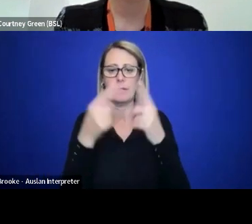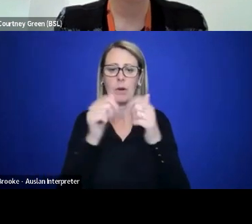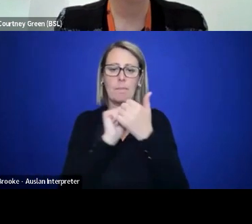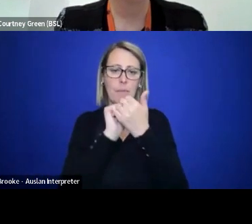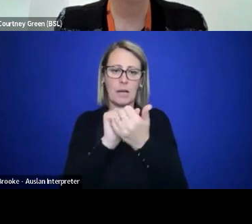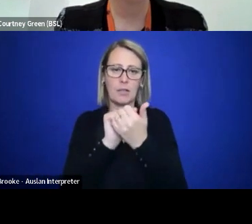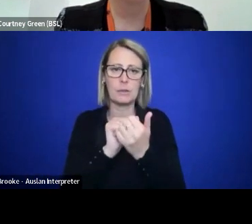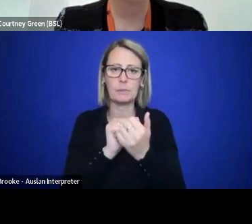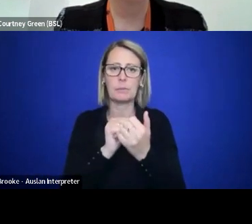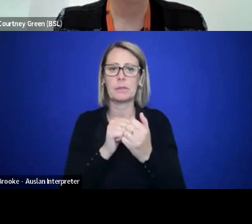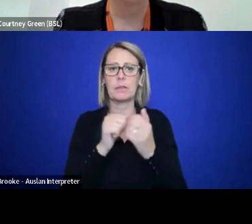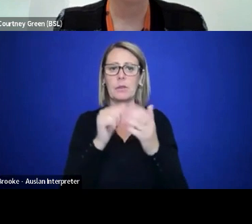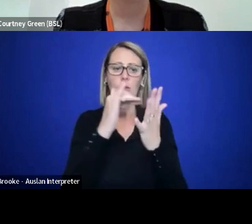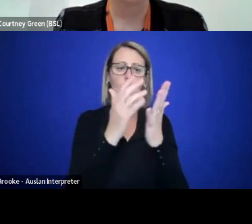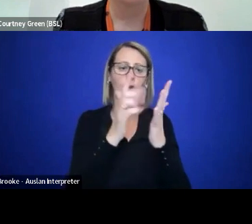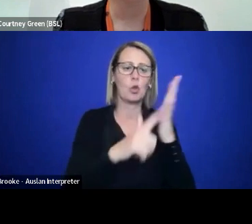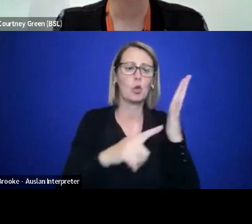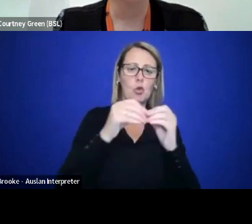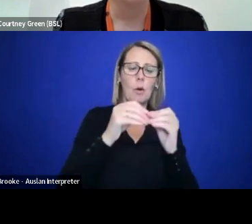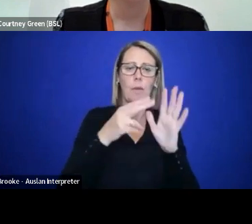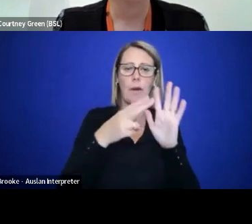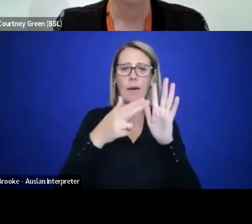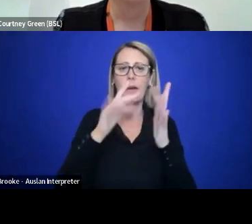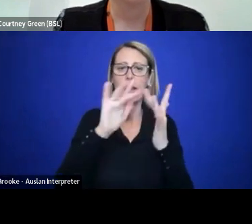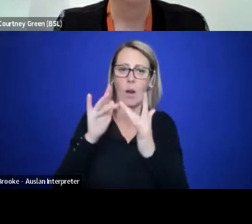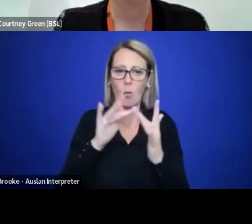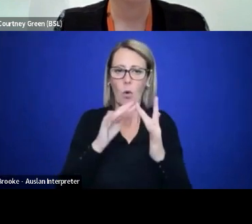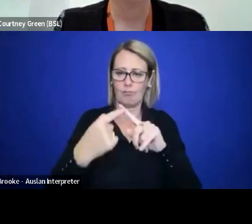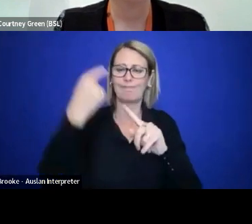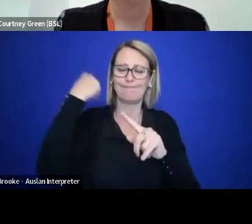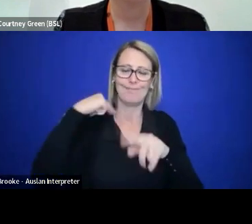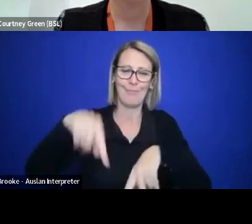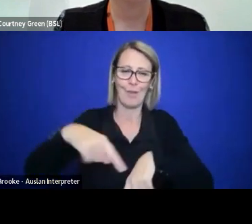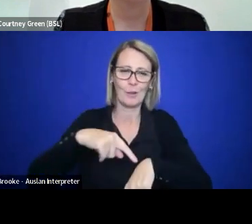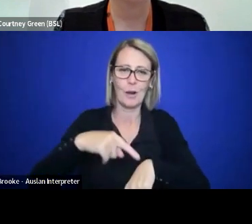at that stage, job network providers as they were referred to,